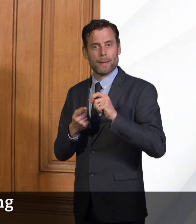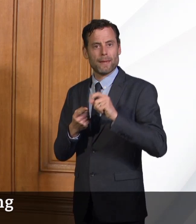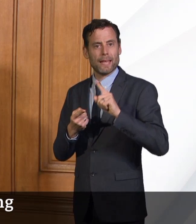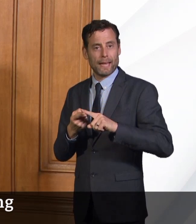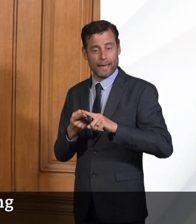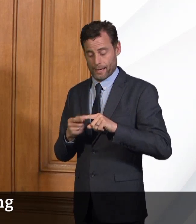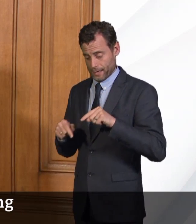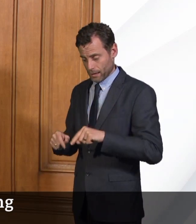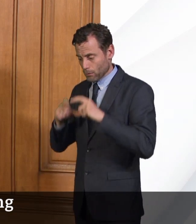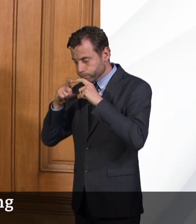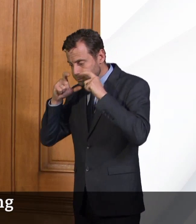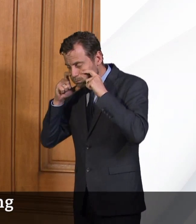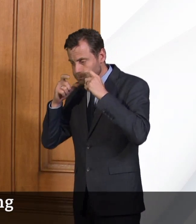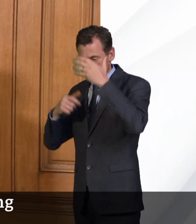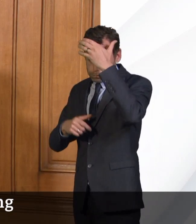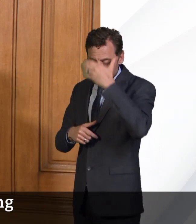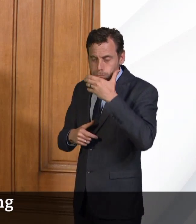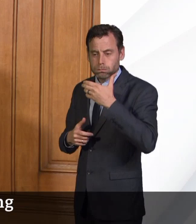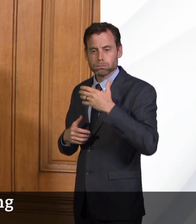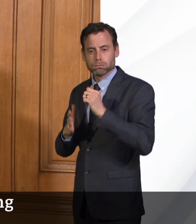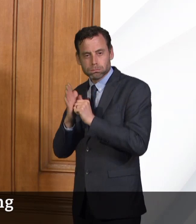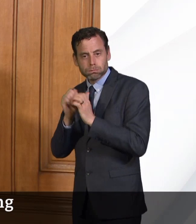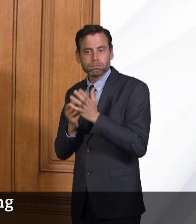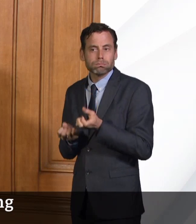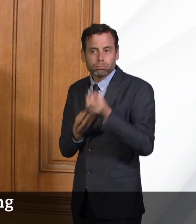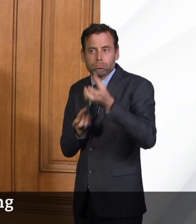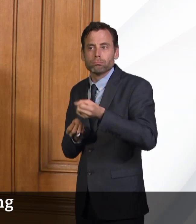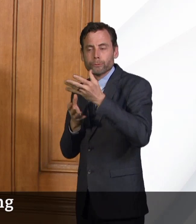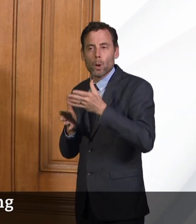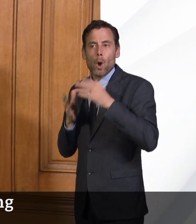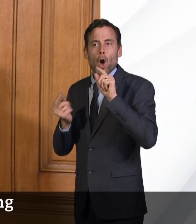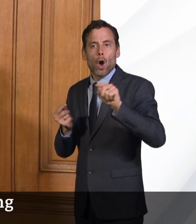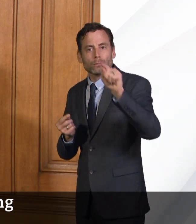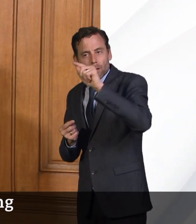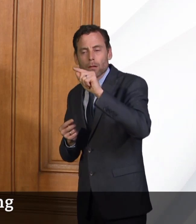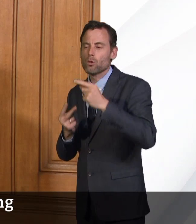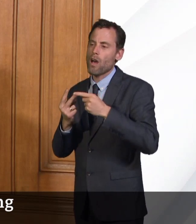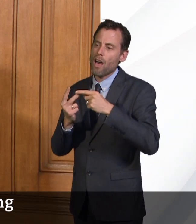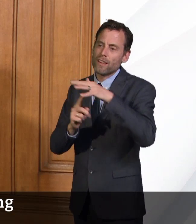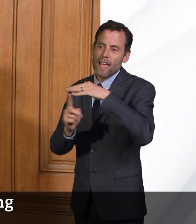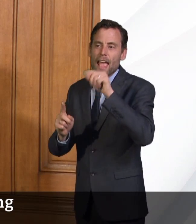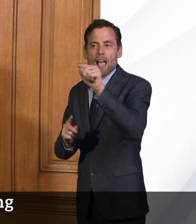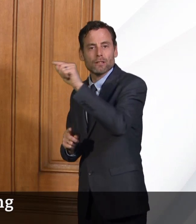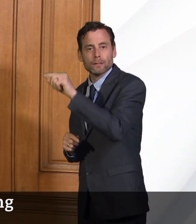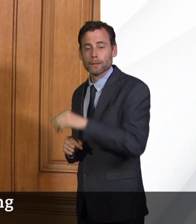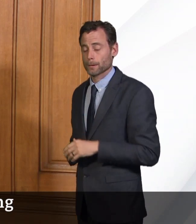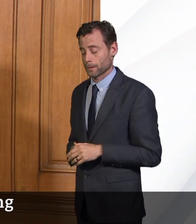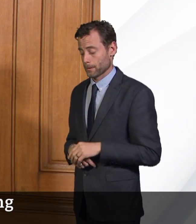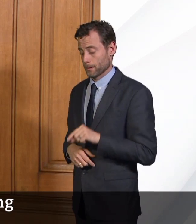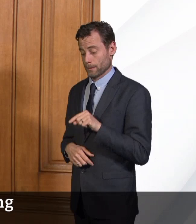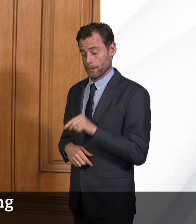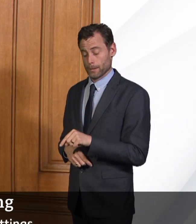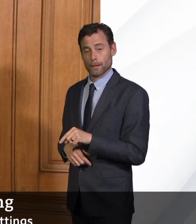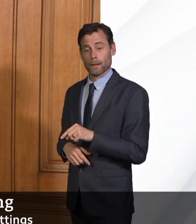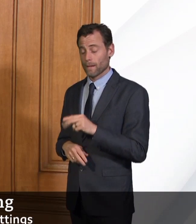PPE equipment and delivers it to hospitals and other settings, is that any items that have gone